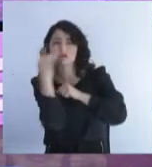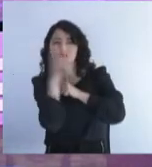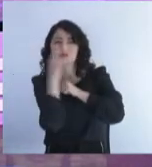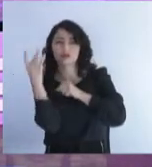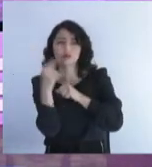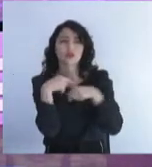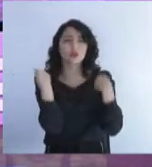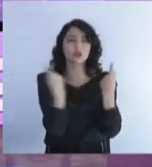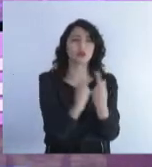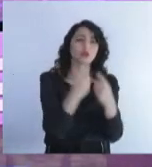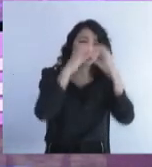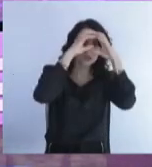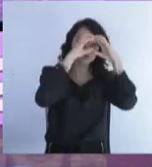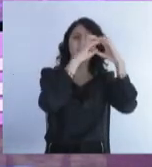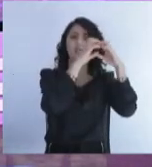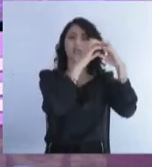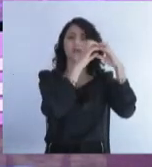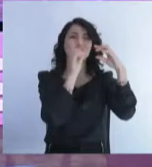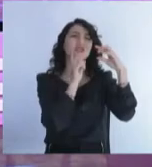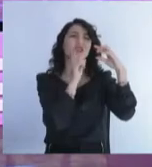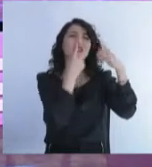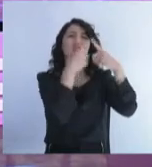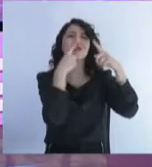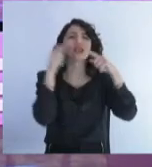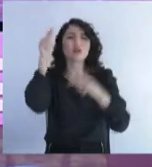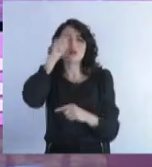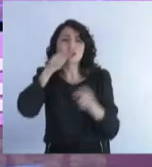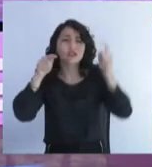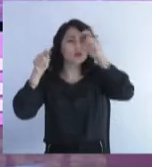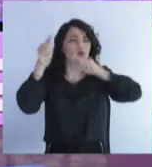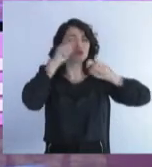part of our brain has many circuits that are designed